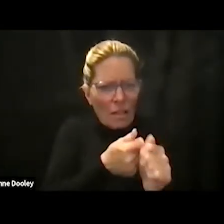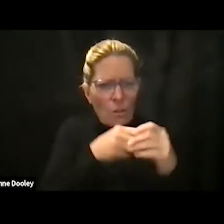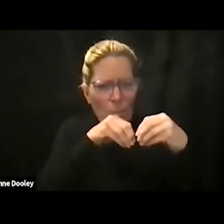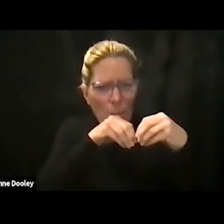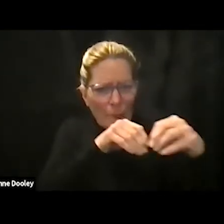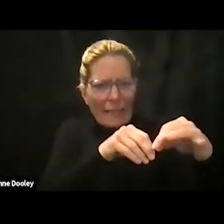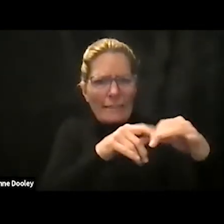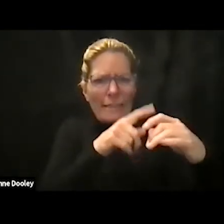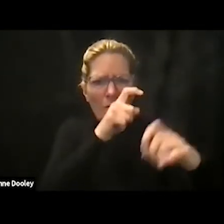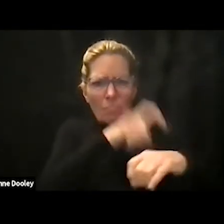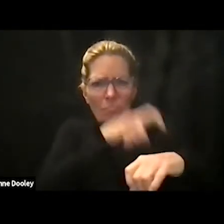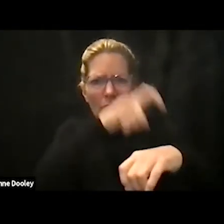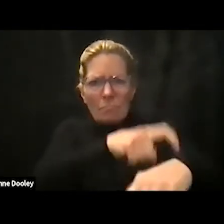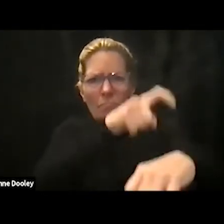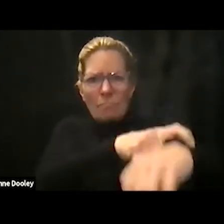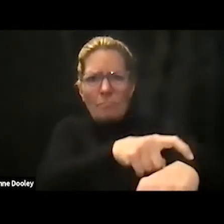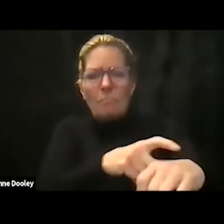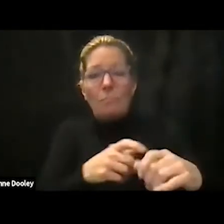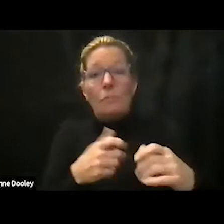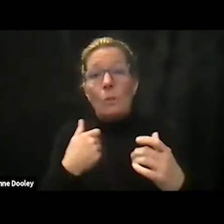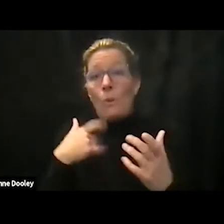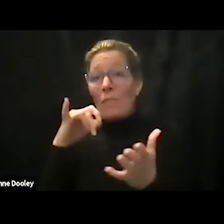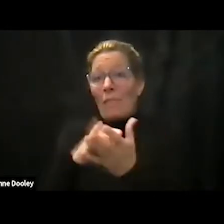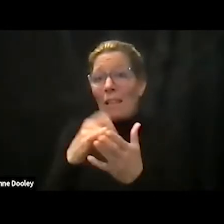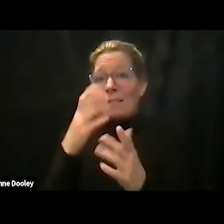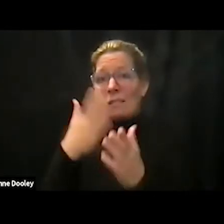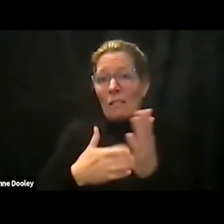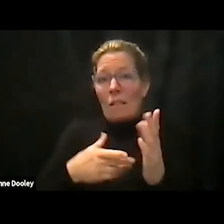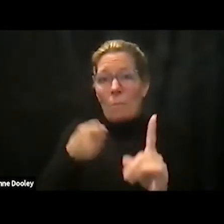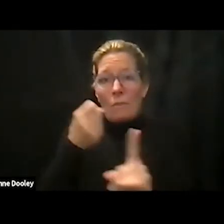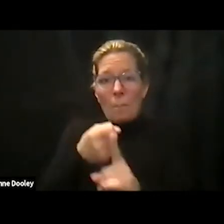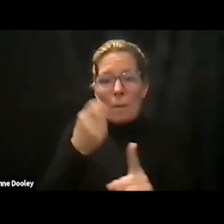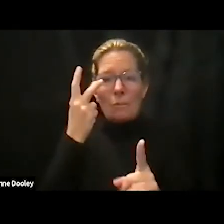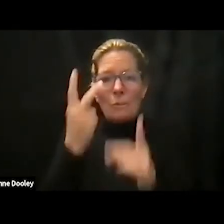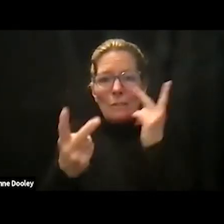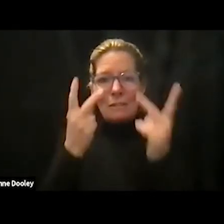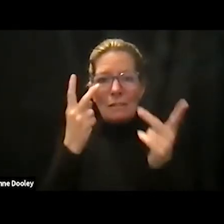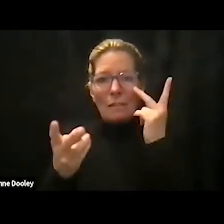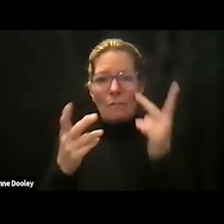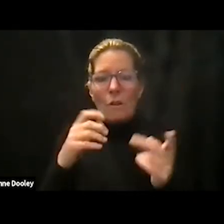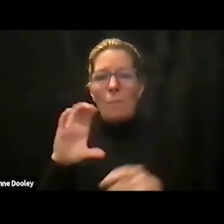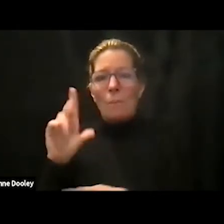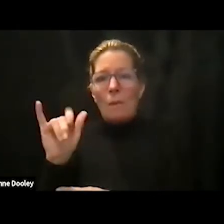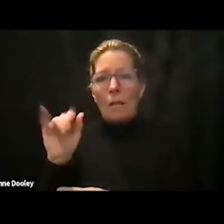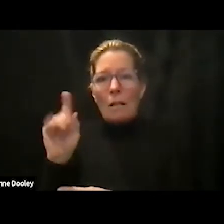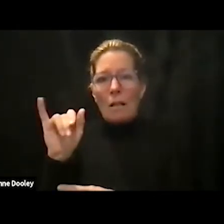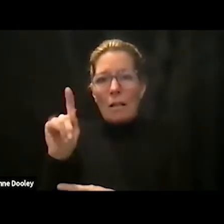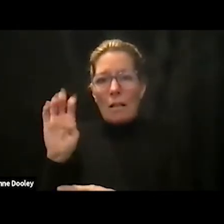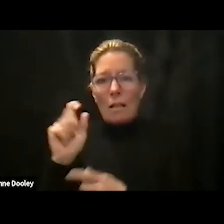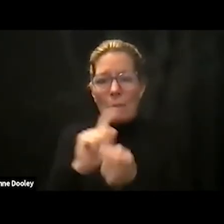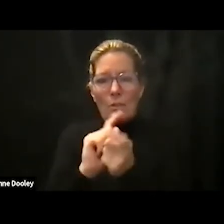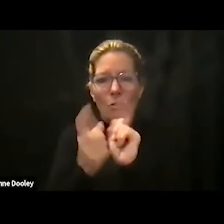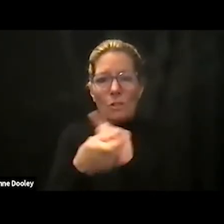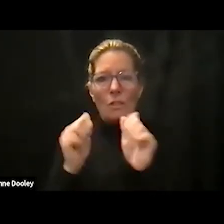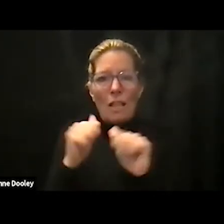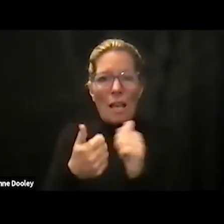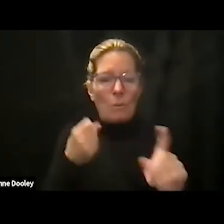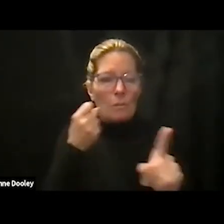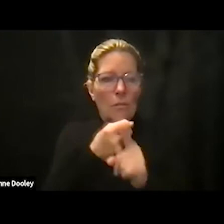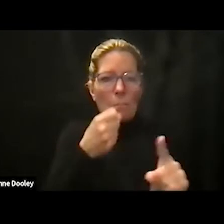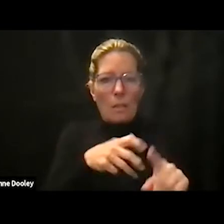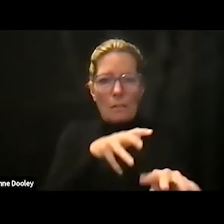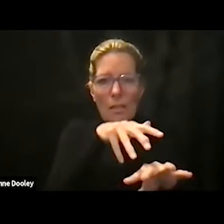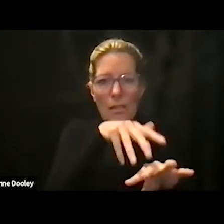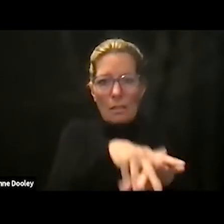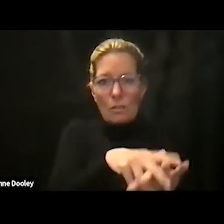for, right? So those are some of the impacts that we're seeing as climate change and how that's impacting Indigenous peoples.